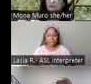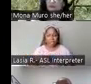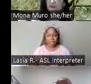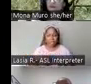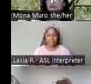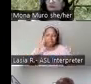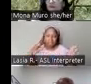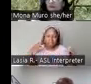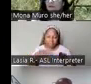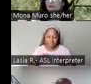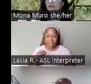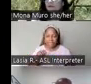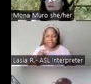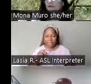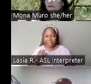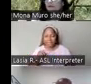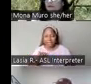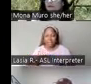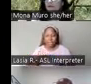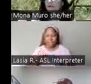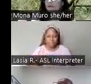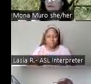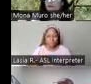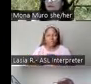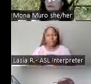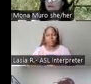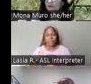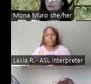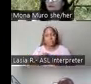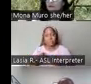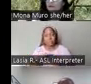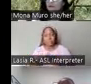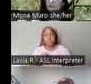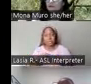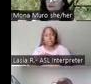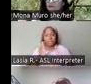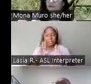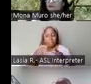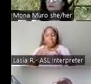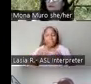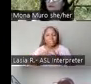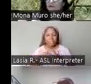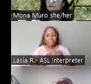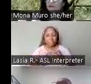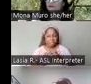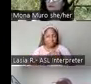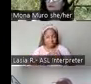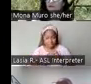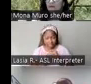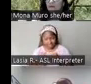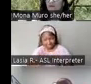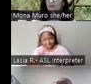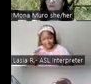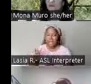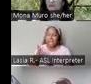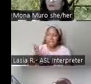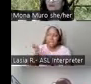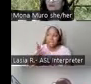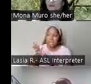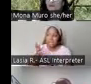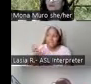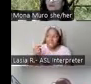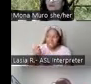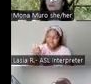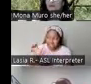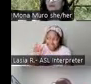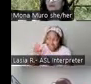anti-oppression oriented, and this is the long story, right? How do we get the courts to institute that kind of flexibility? It might